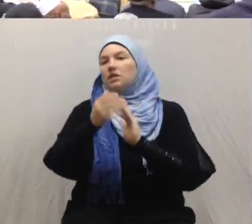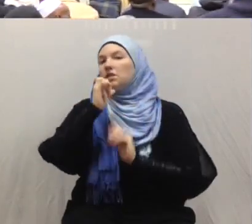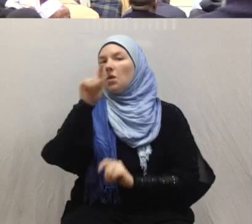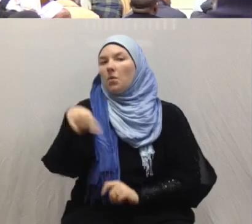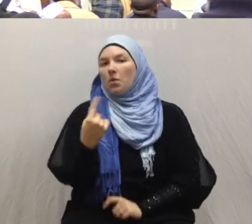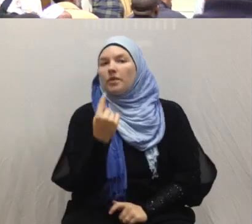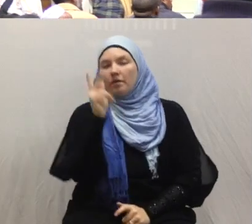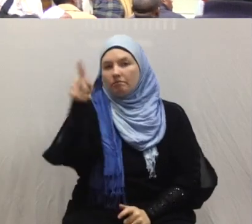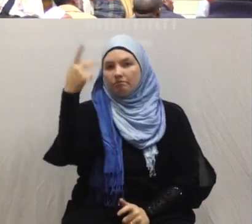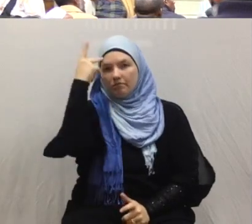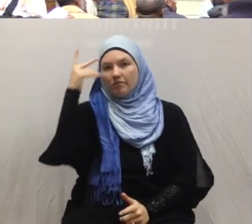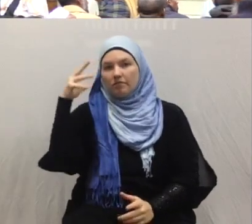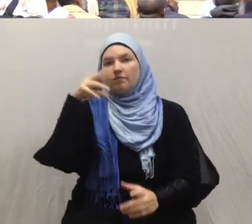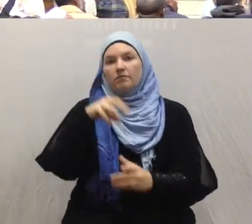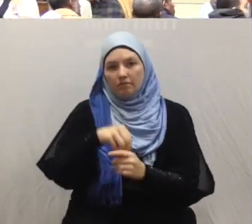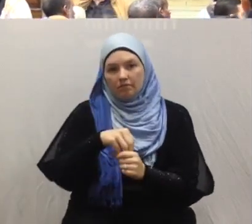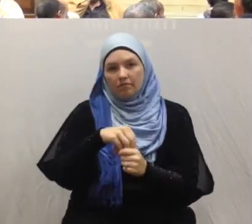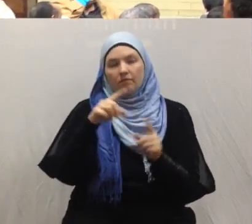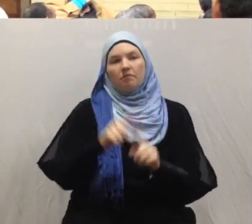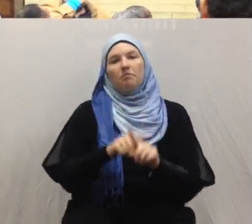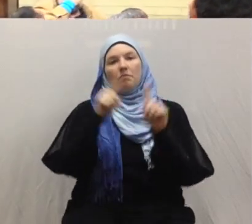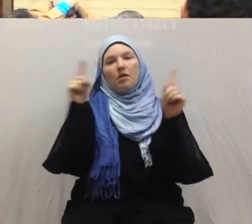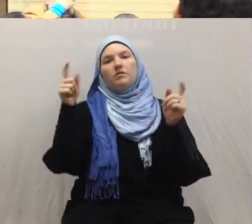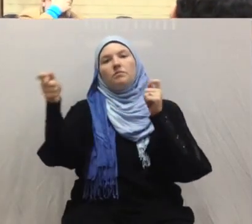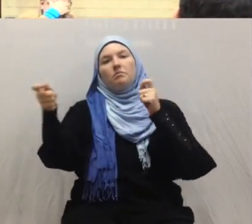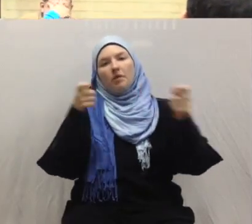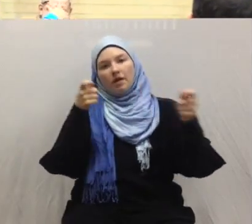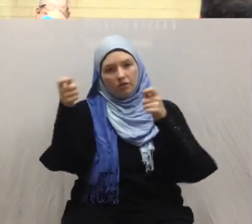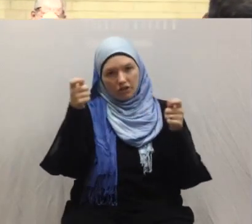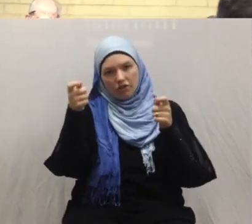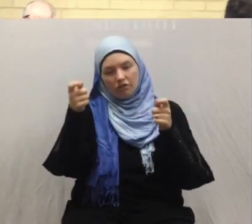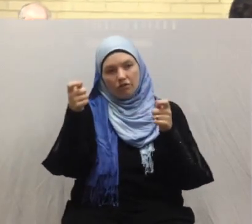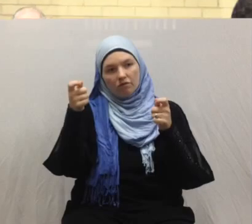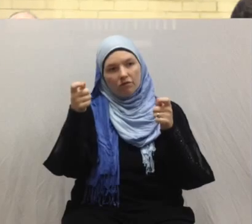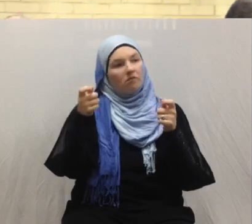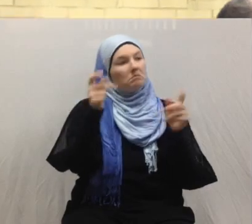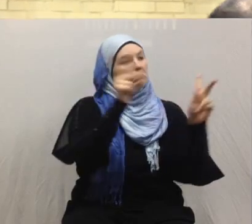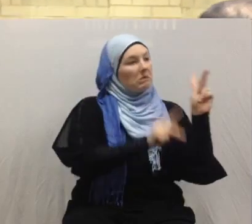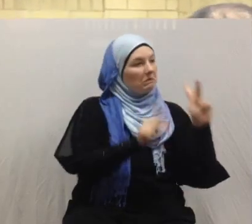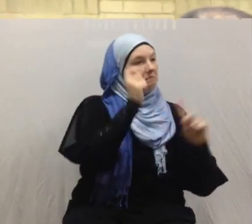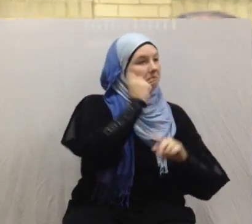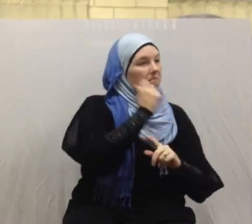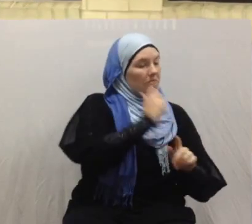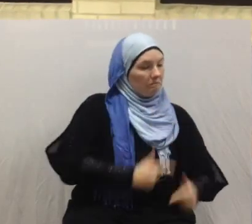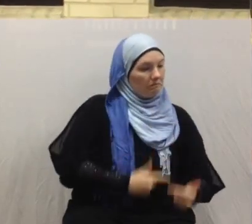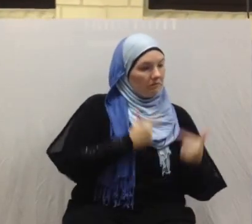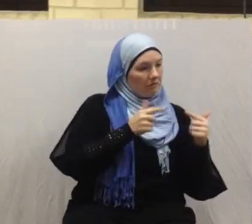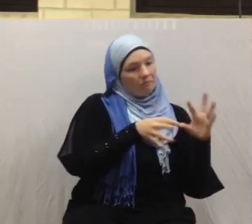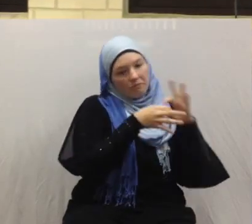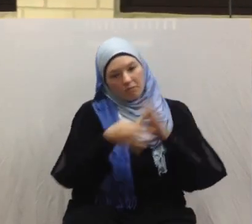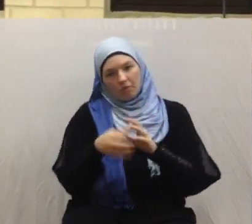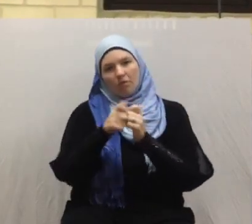engaged but to manage everything in public life according to